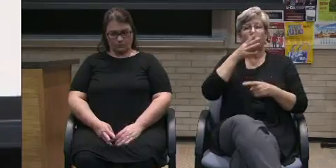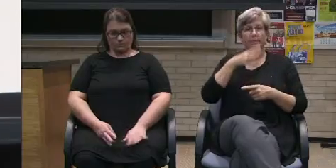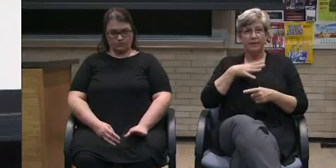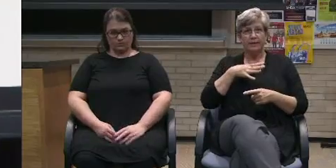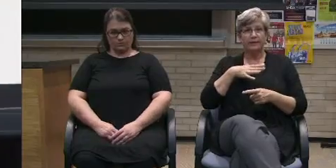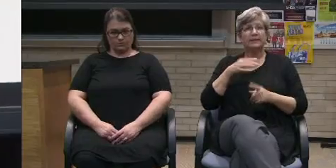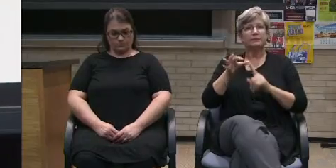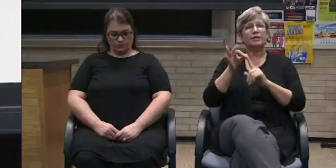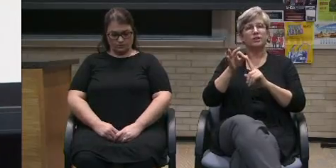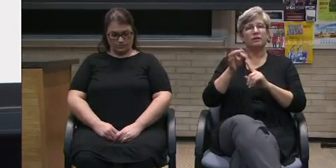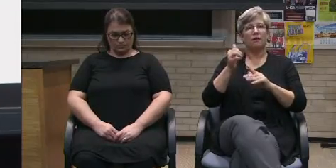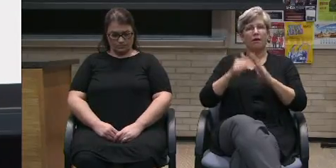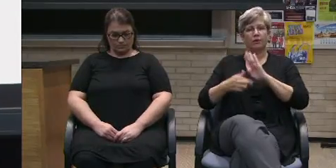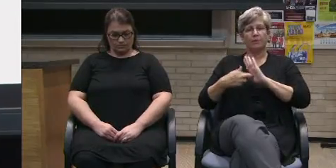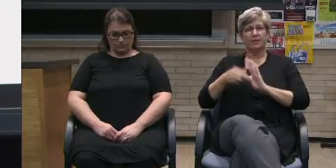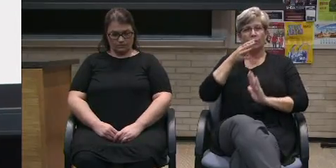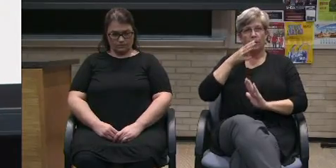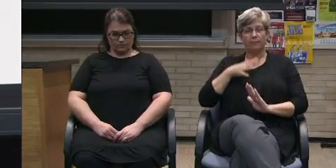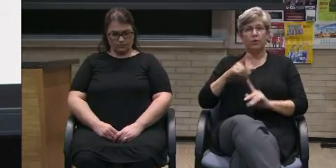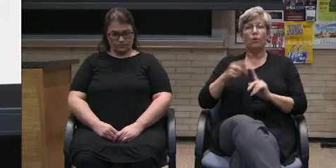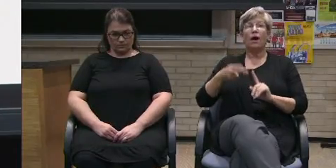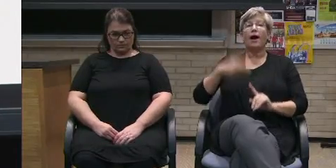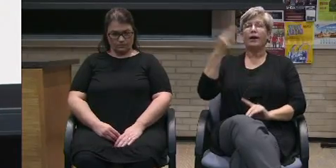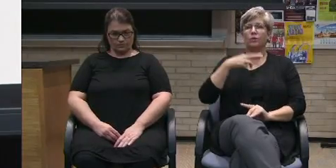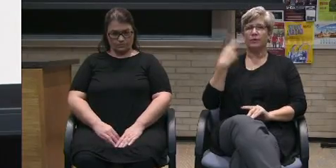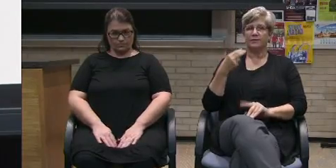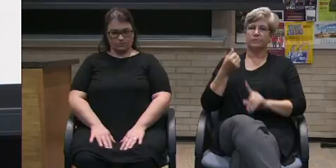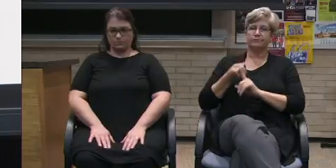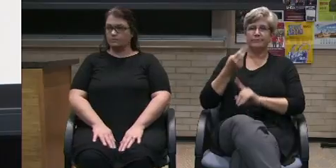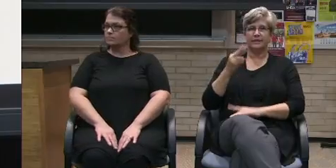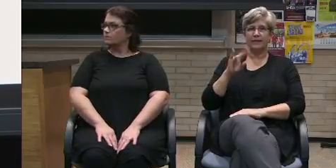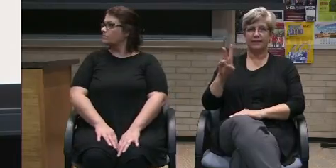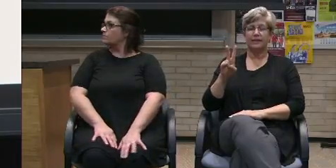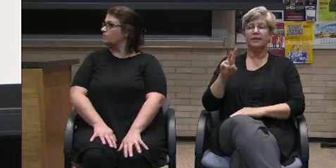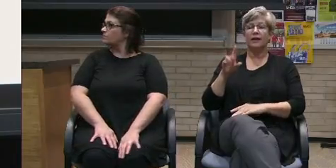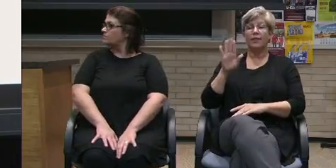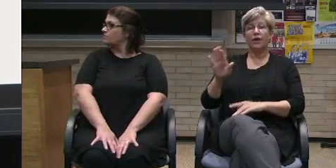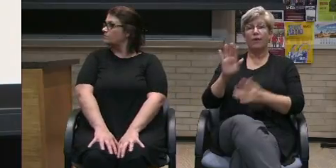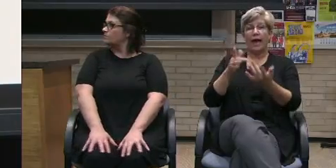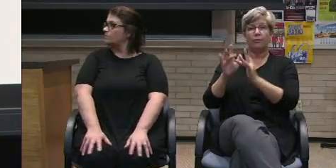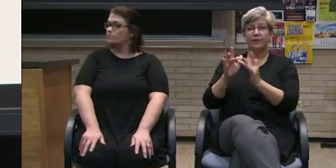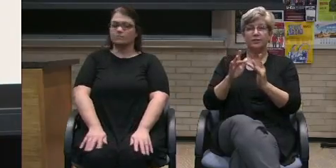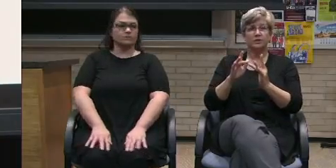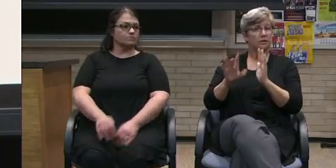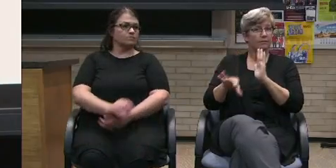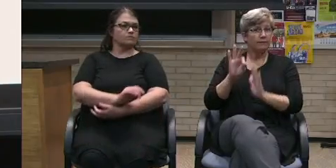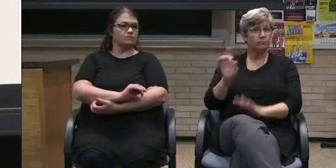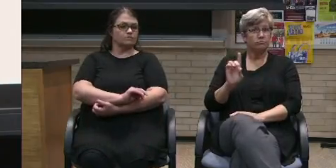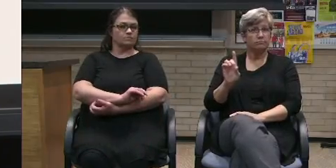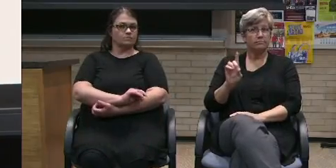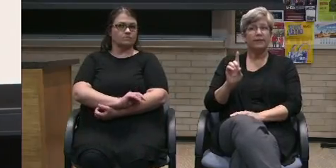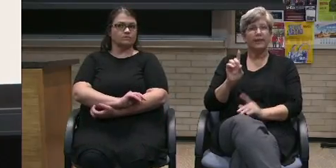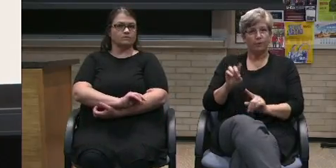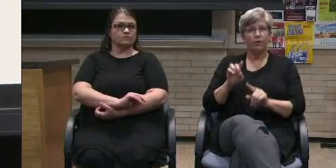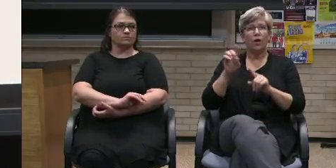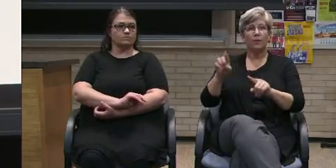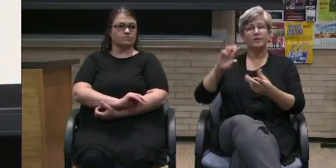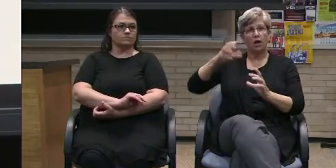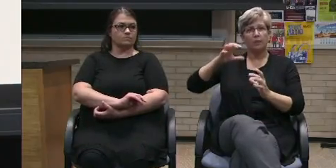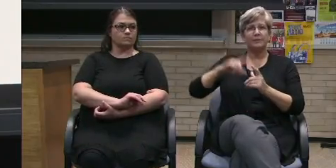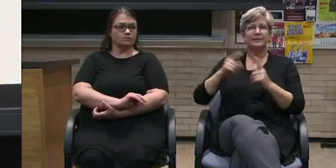especially underrepresented women who were at very high risk for HIV, the outreach, well, where did they find these folks? And they were going to laundromats and